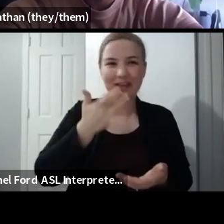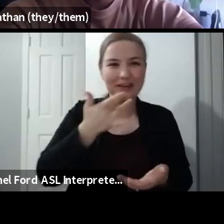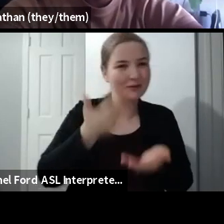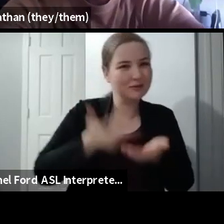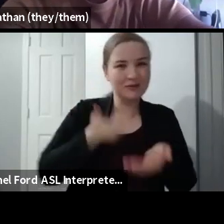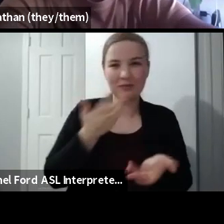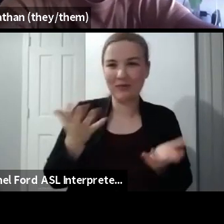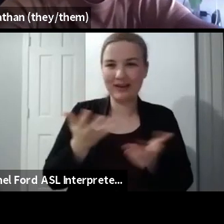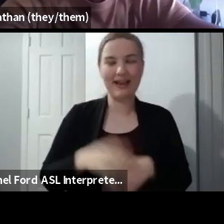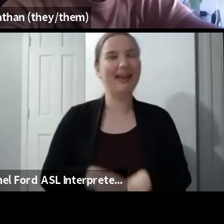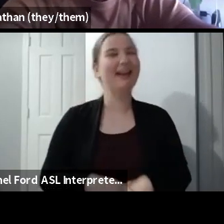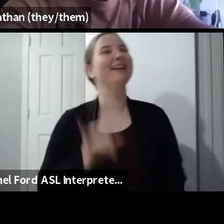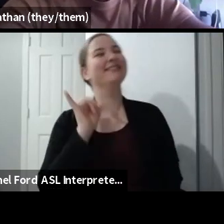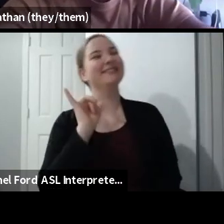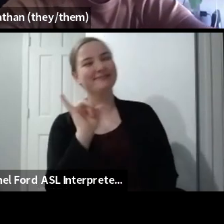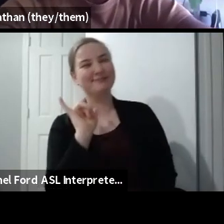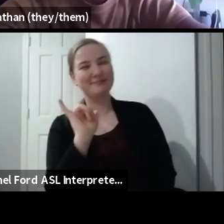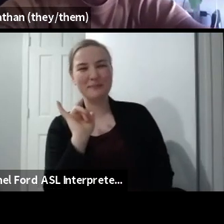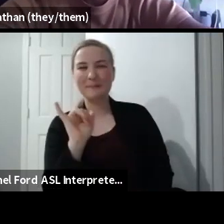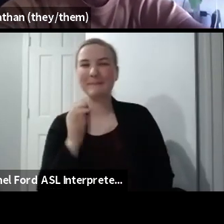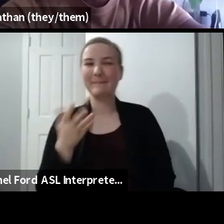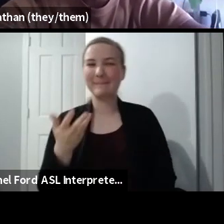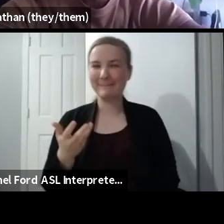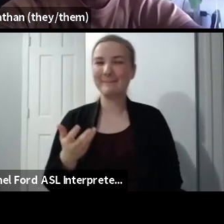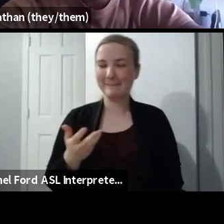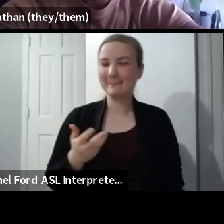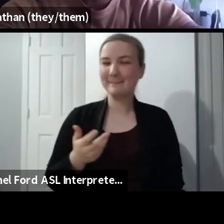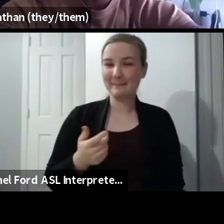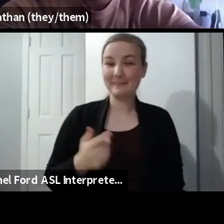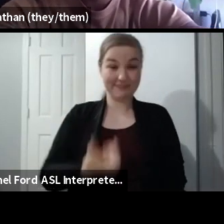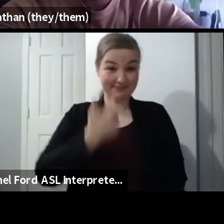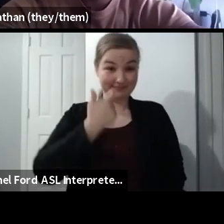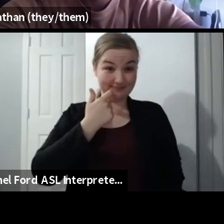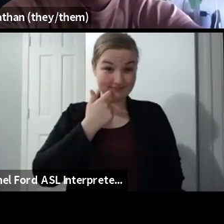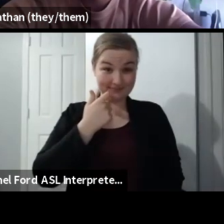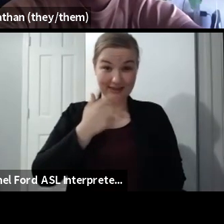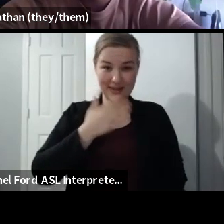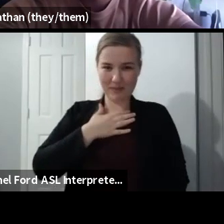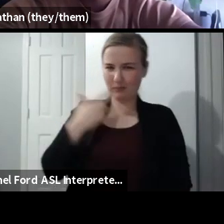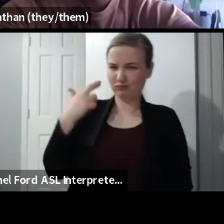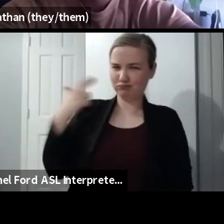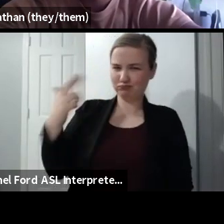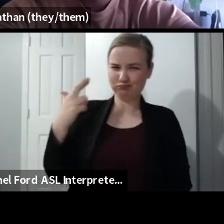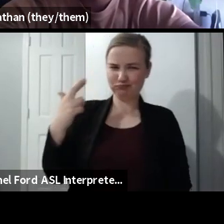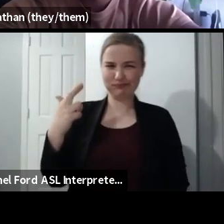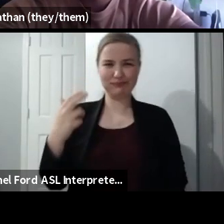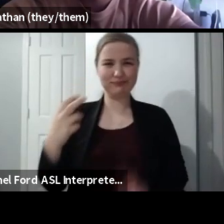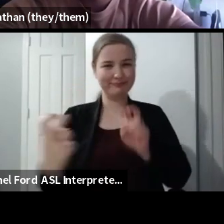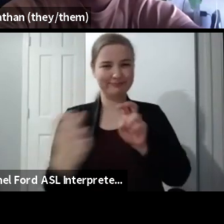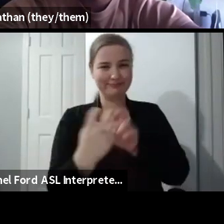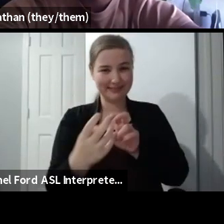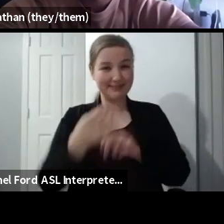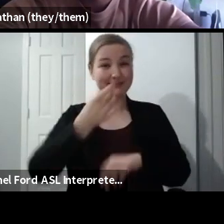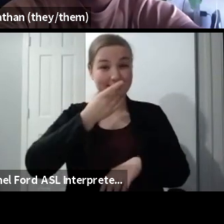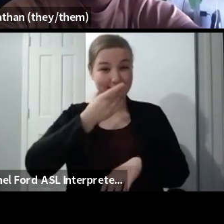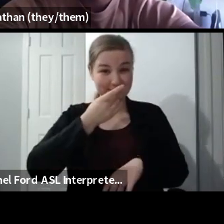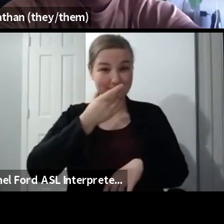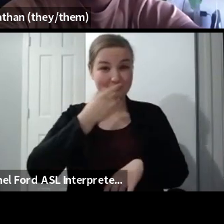It's so funny. I was just having dinner with one of my closest friends the other night, Saturday night,